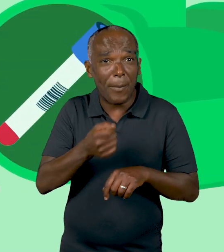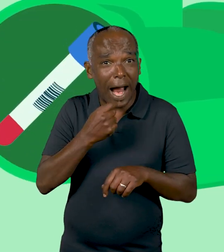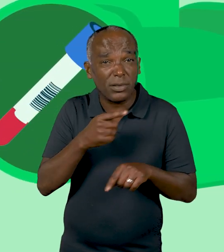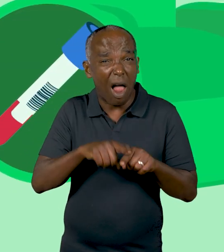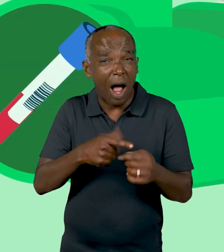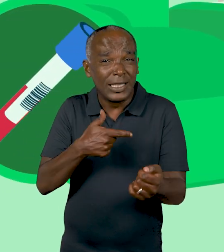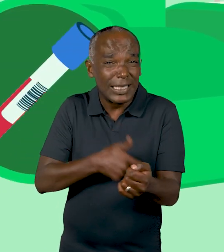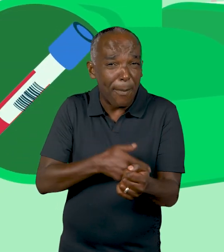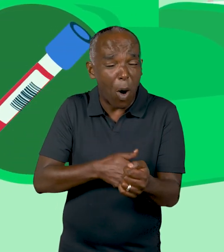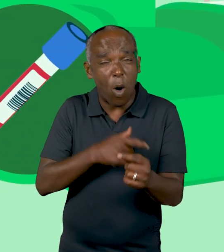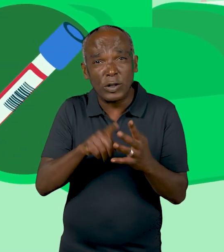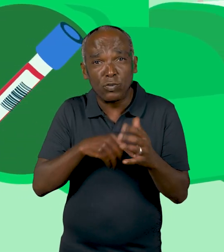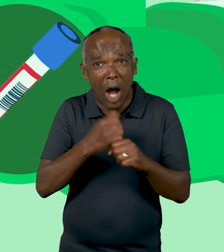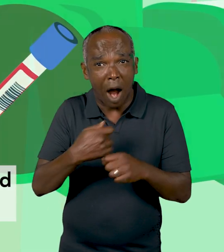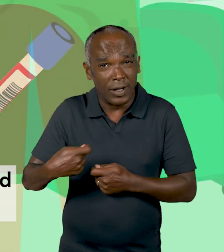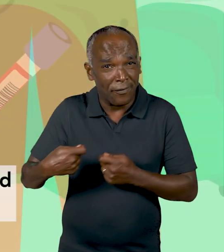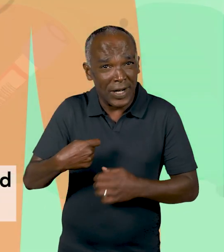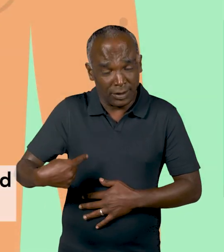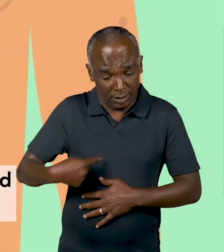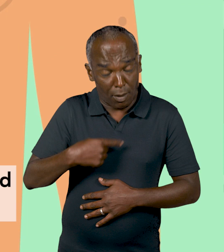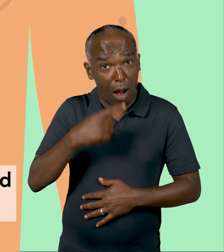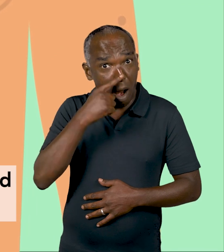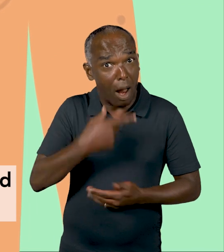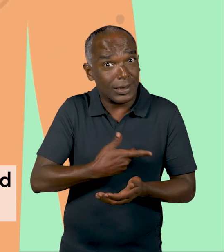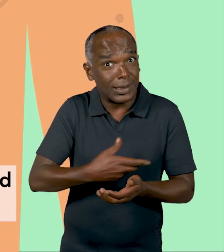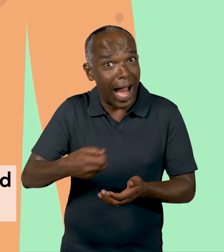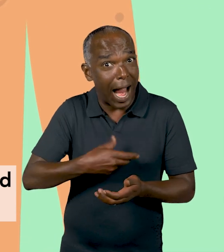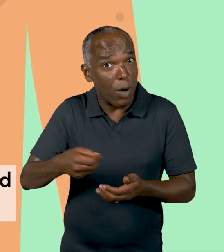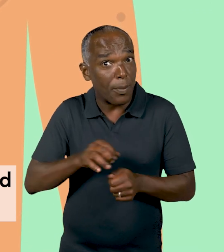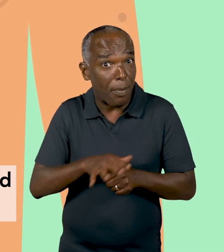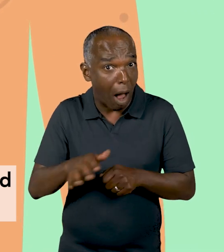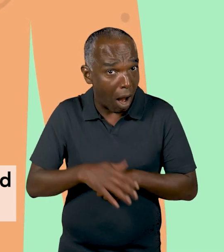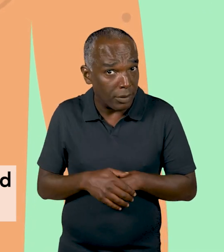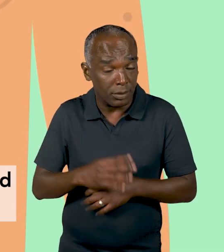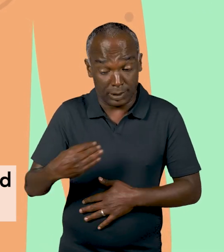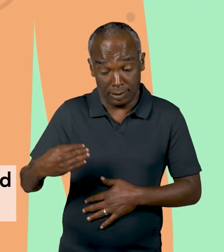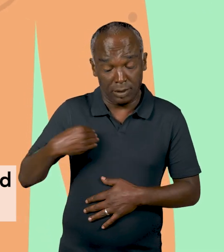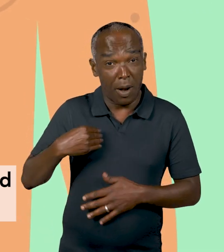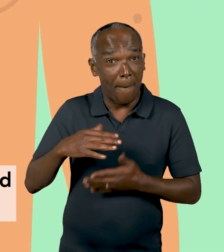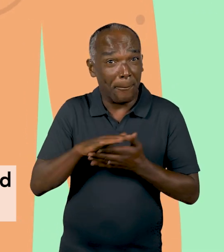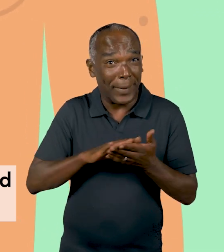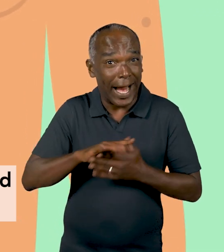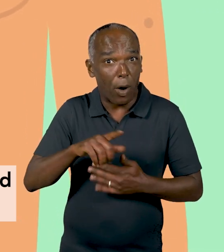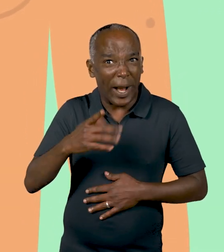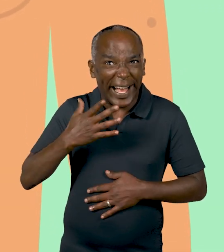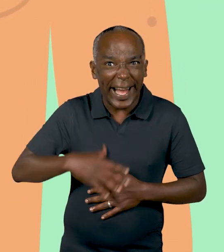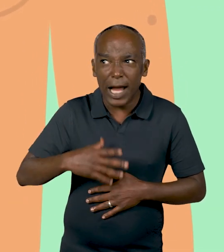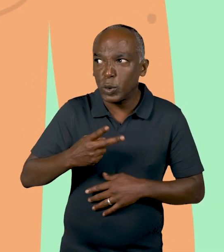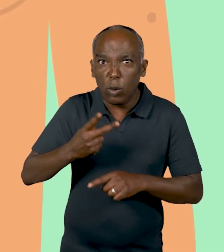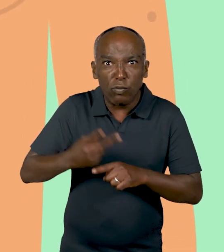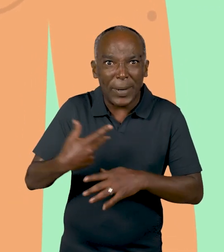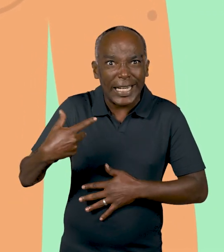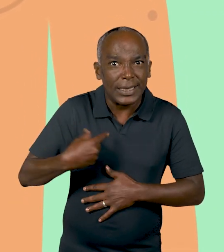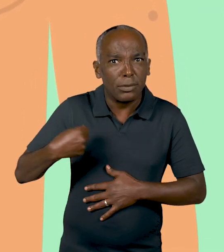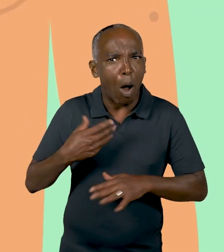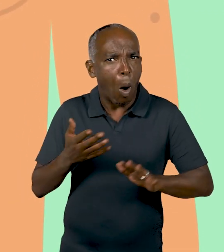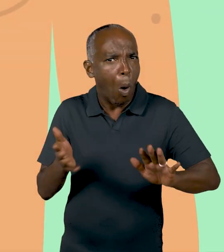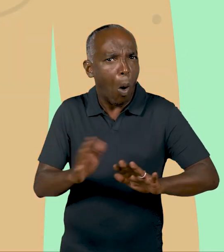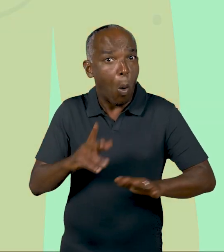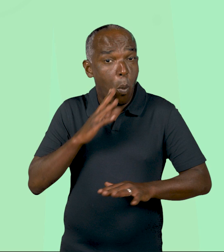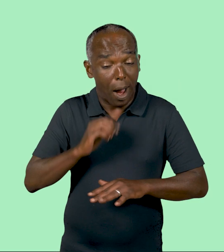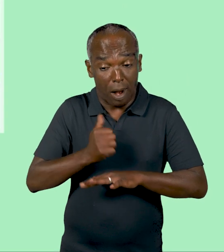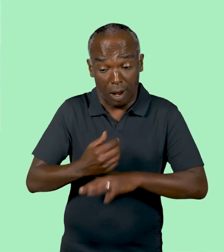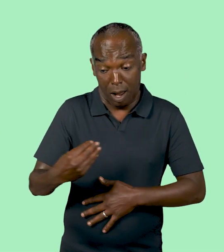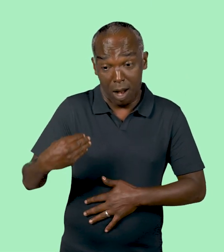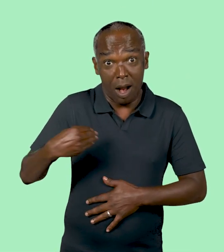used to take blood. Having a central line means you don't need to have repeated injections or needles. Once it's been put in, it can